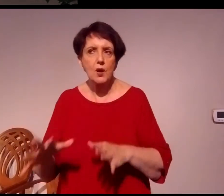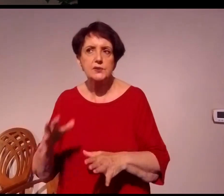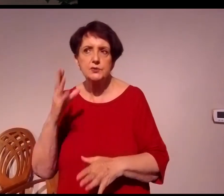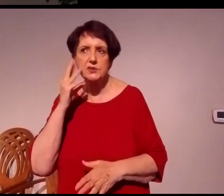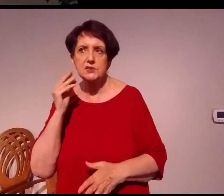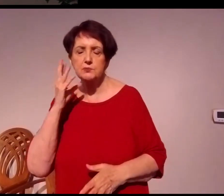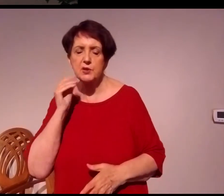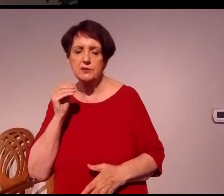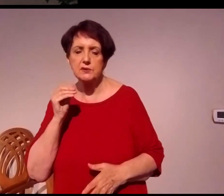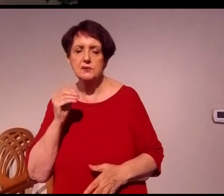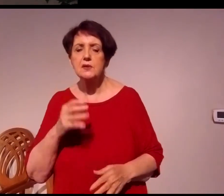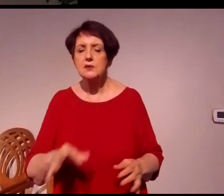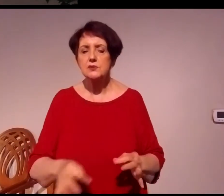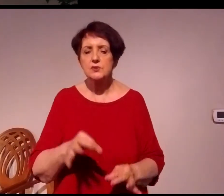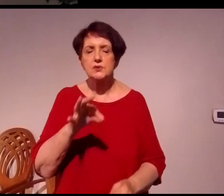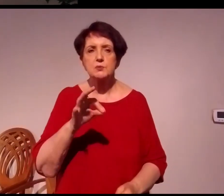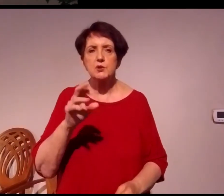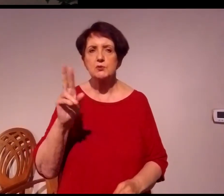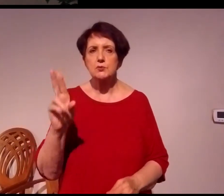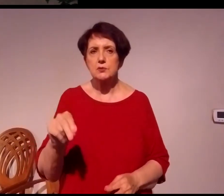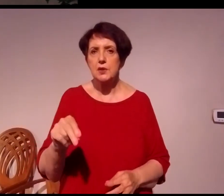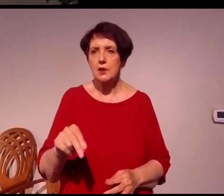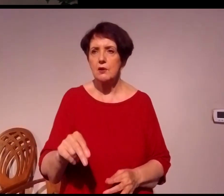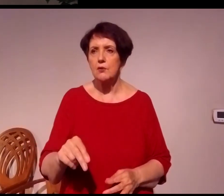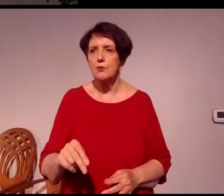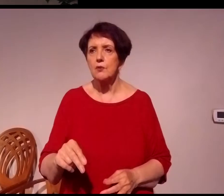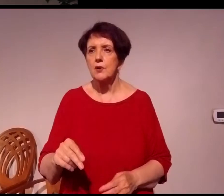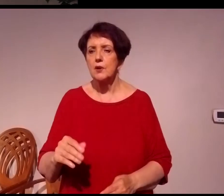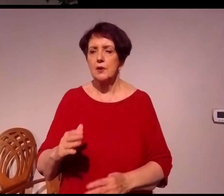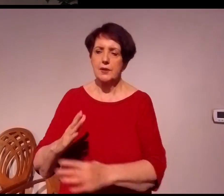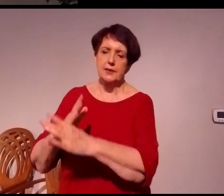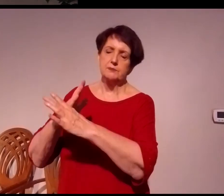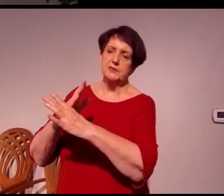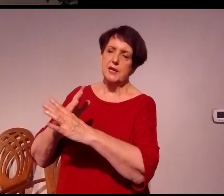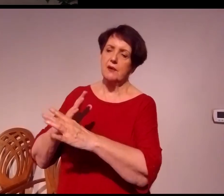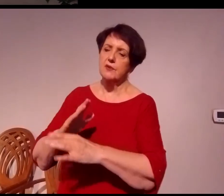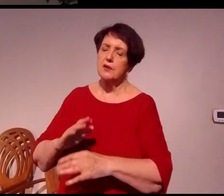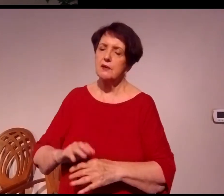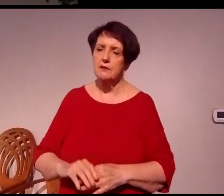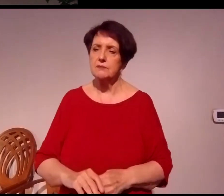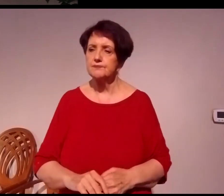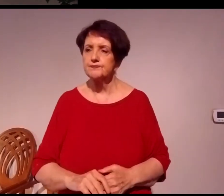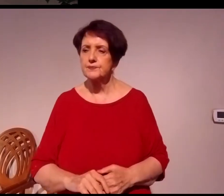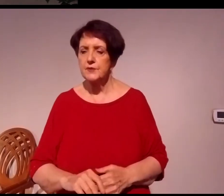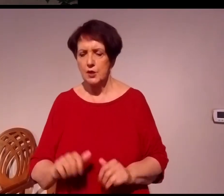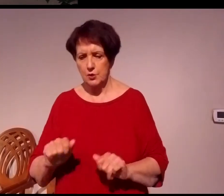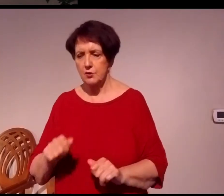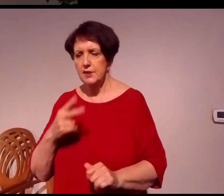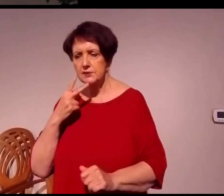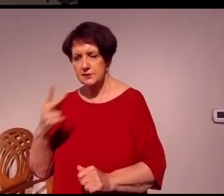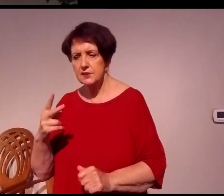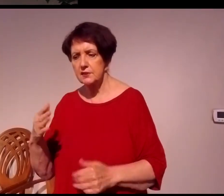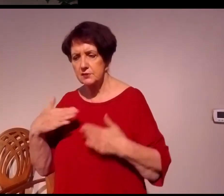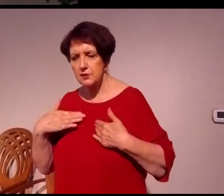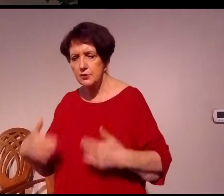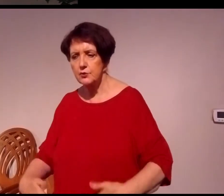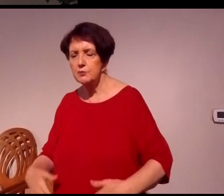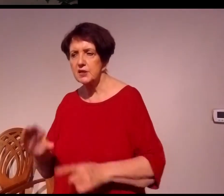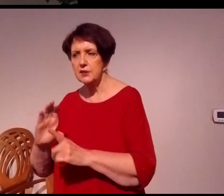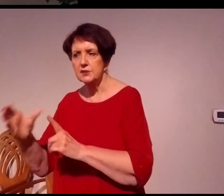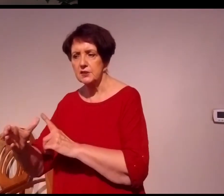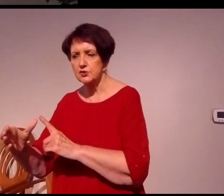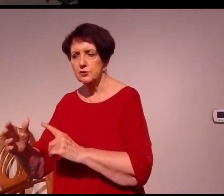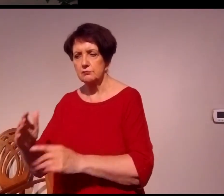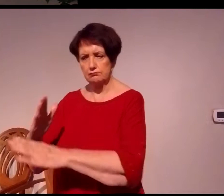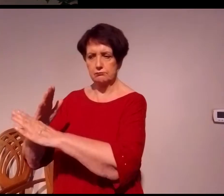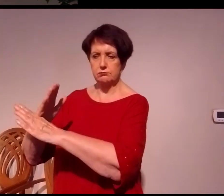our spiritual no keeps it out here where we can see it as the human condition, but